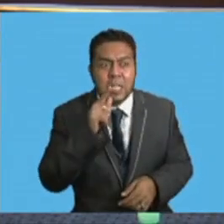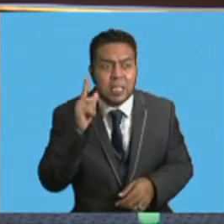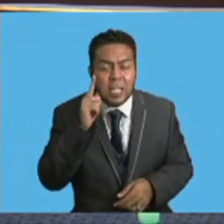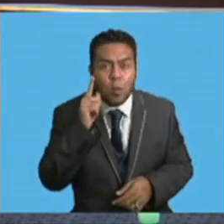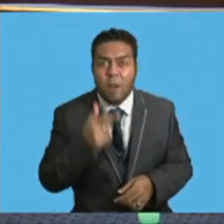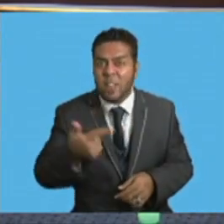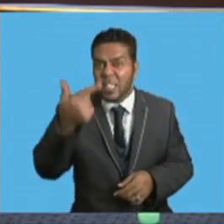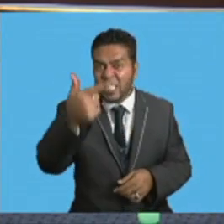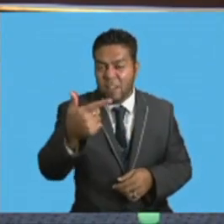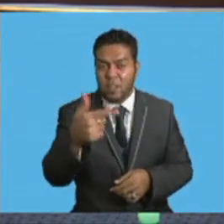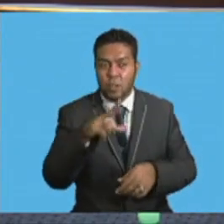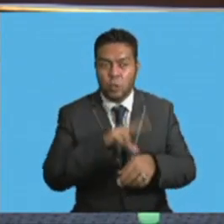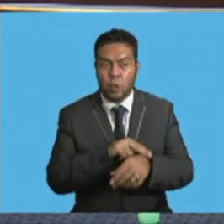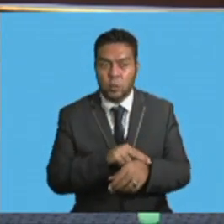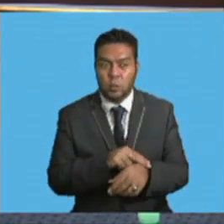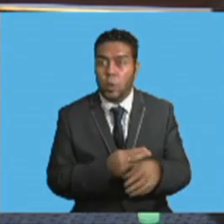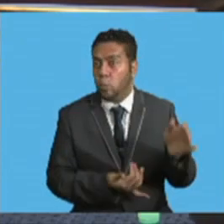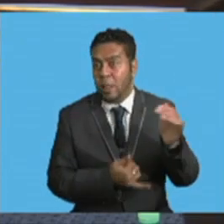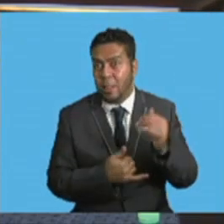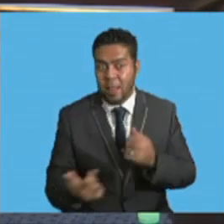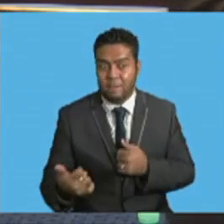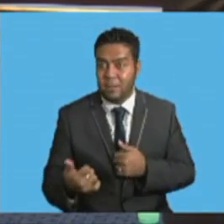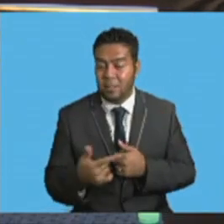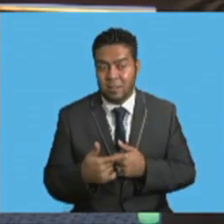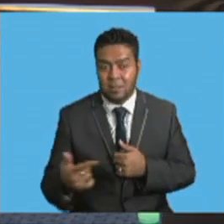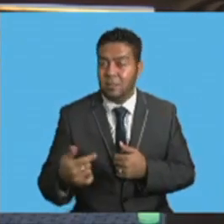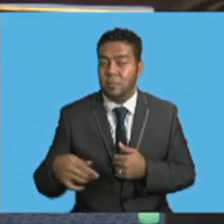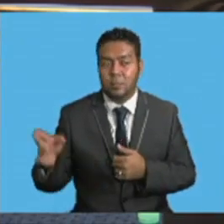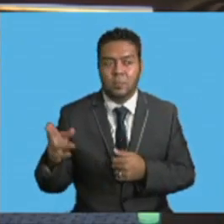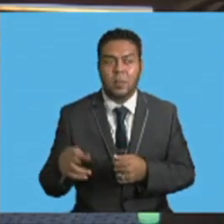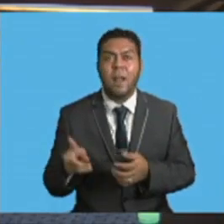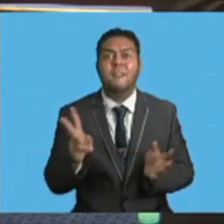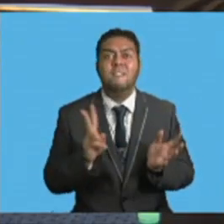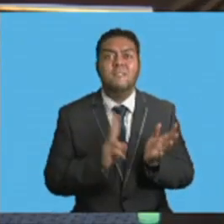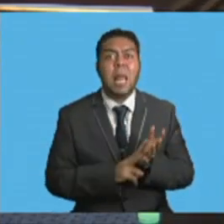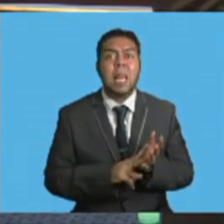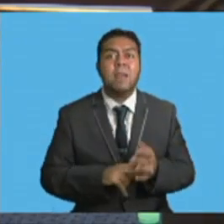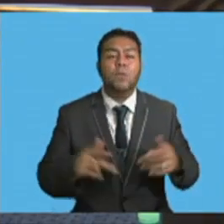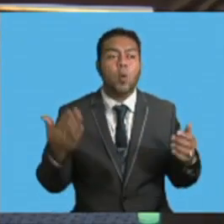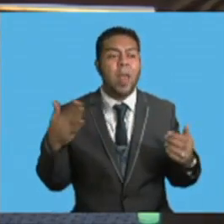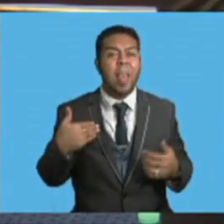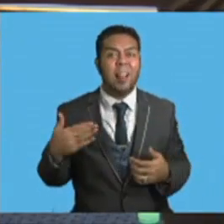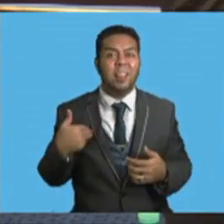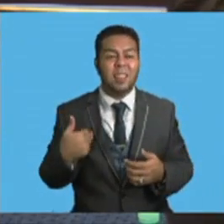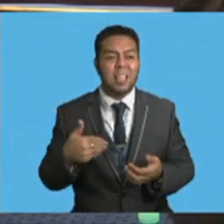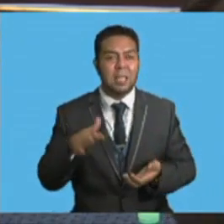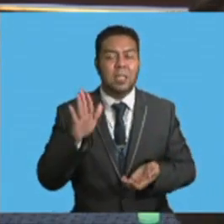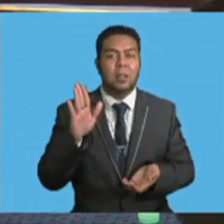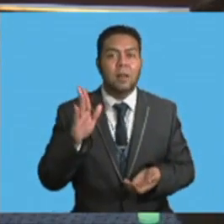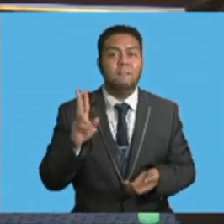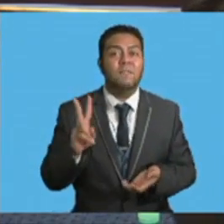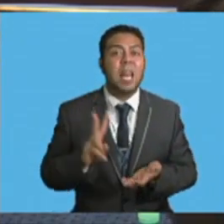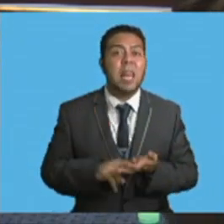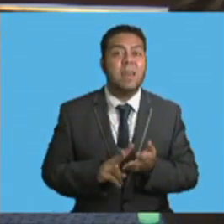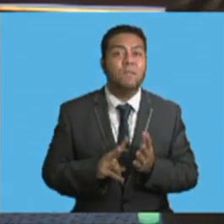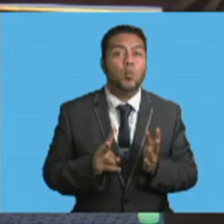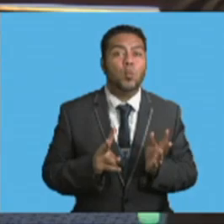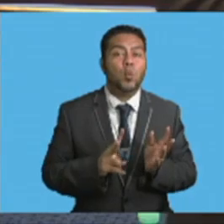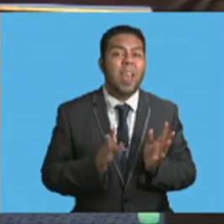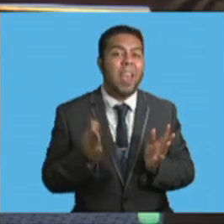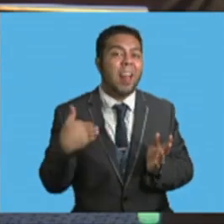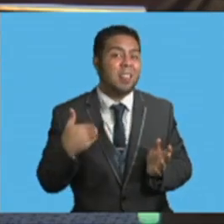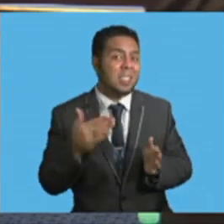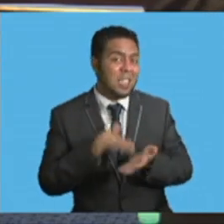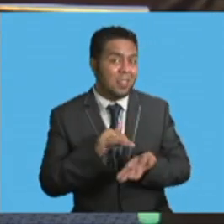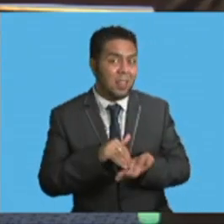were 7 doctors when we left here in Valley Level Health Center and still 100 patients to be seen. And they